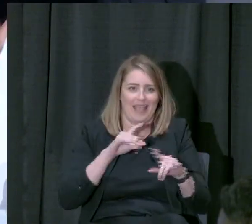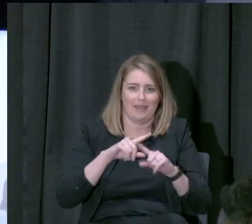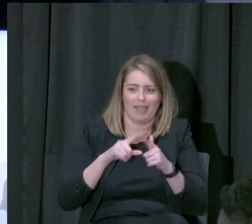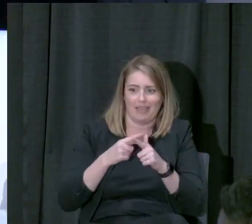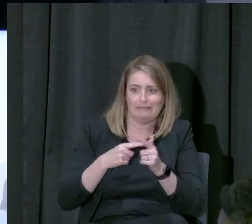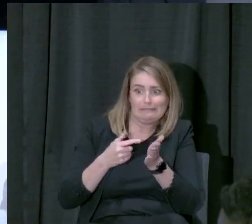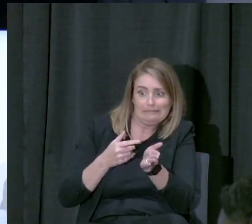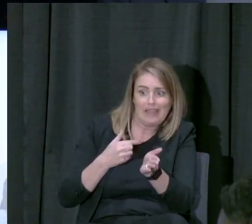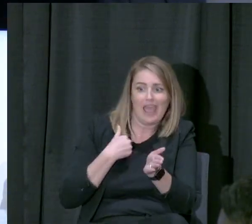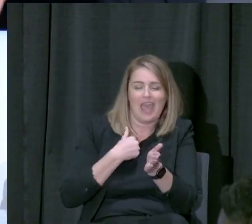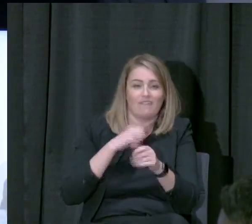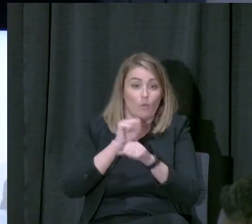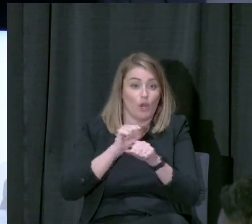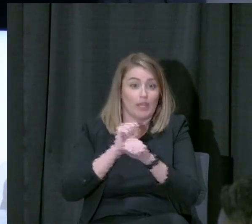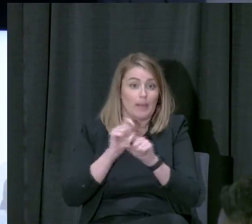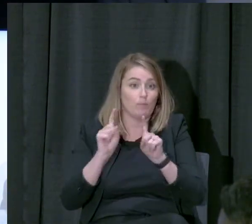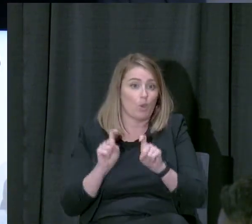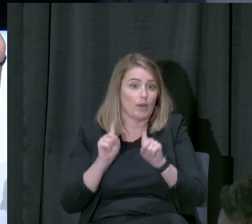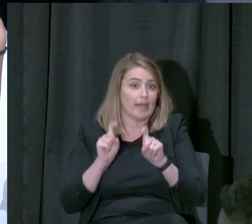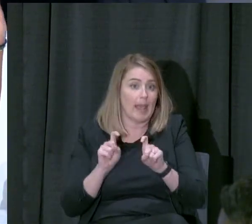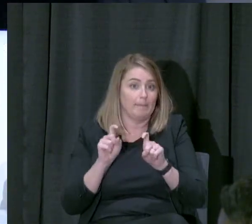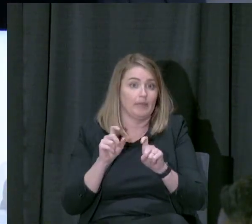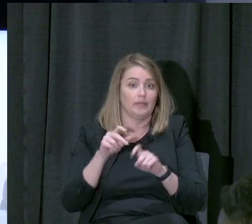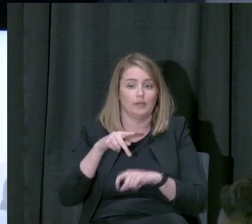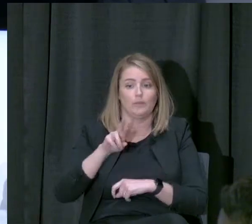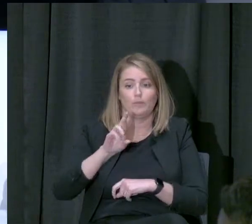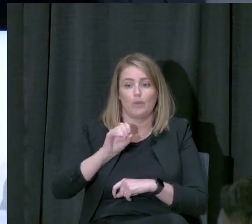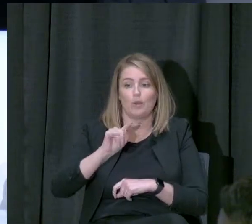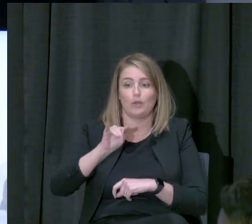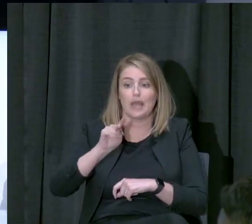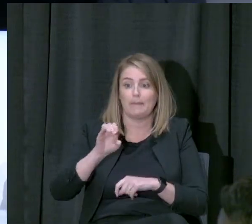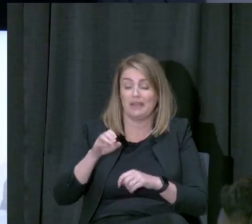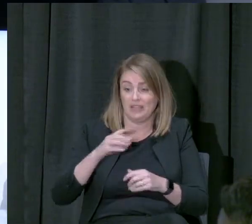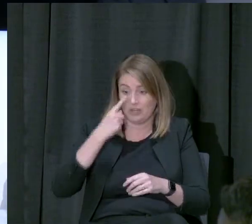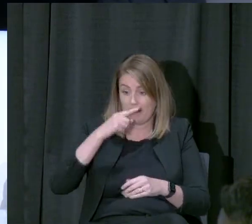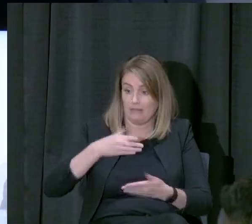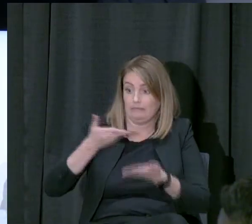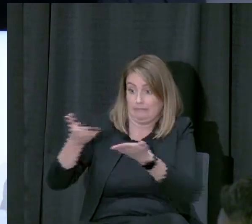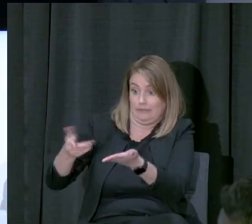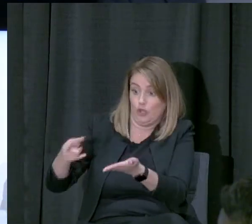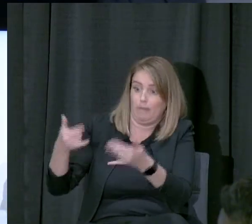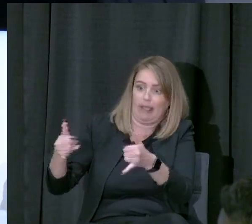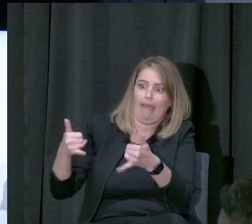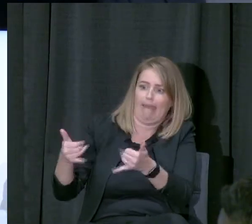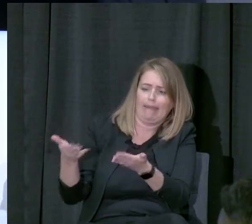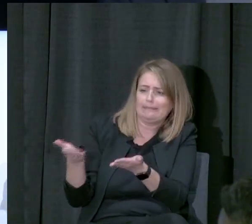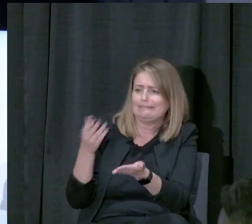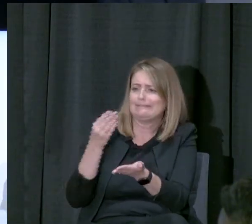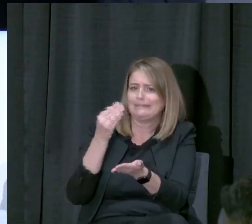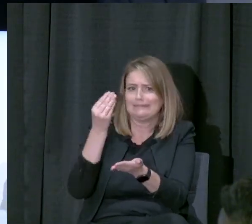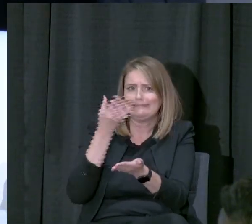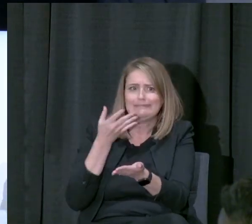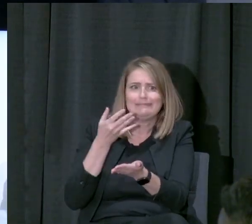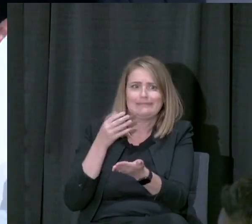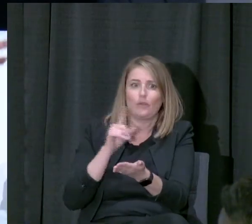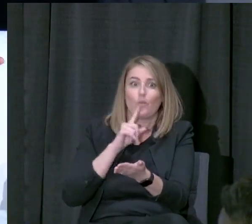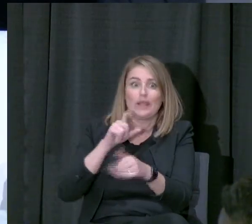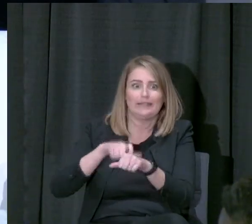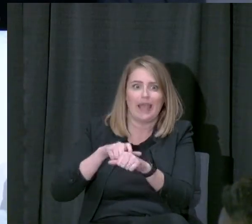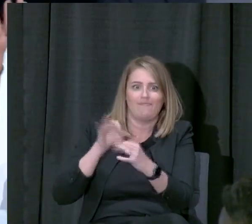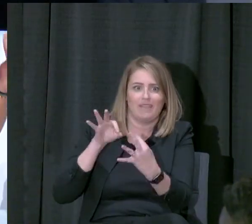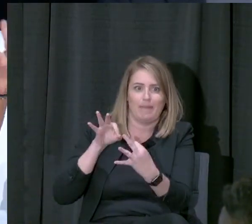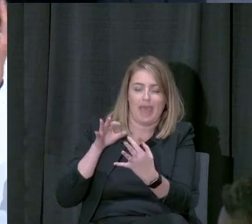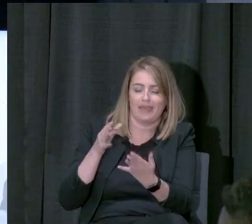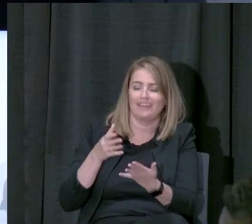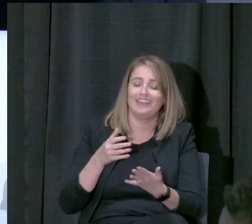working prototype, and we'll take that down and get customers to actually play with it and give us real-time feedback. What's been really fun, too,